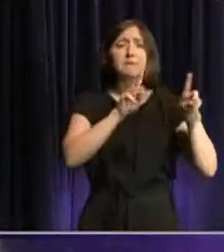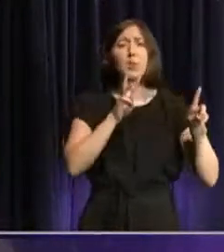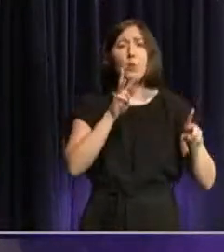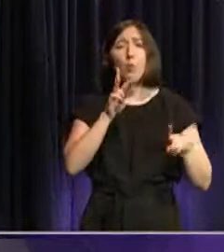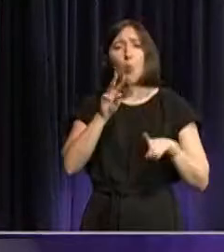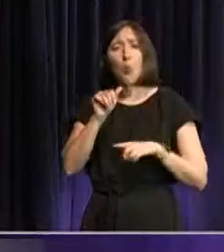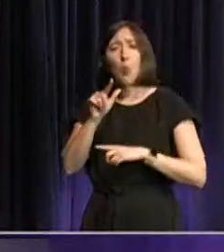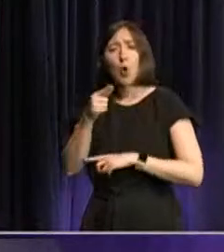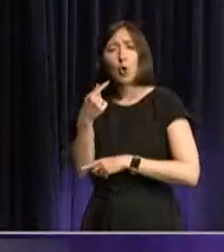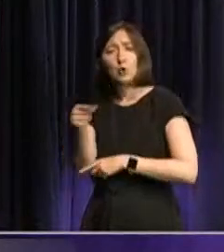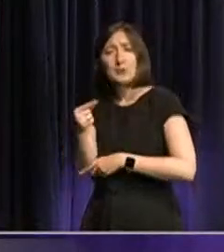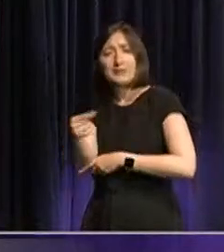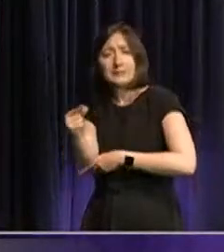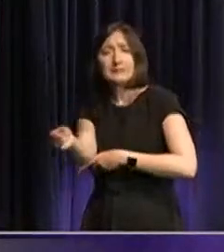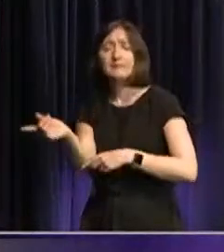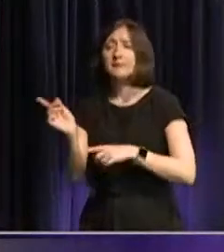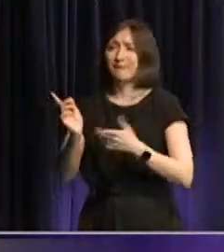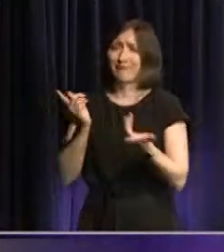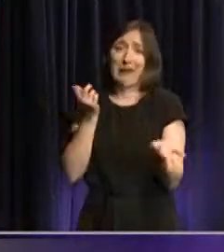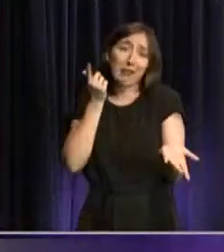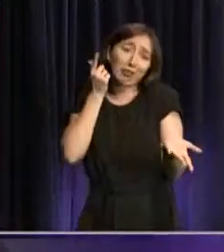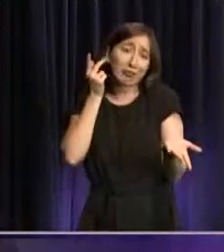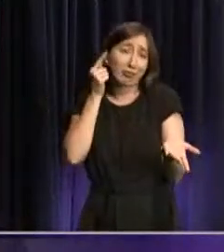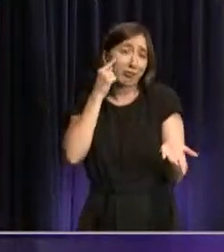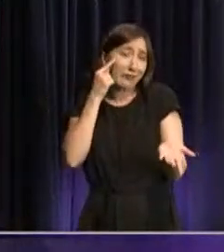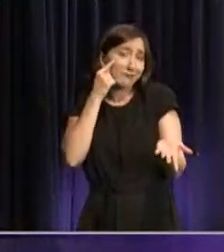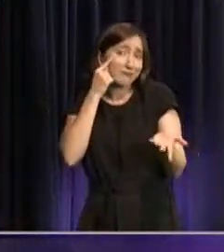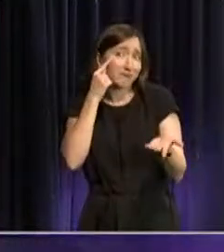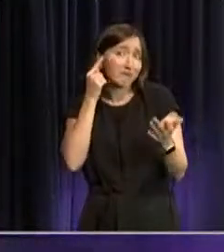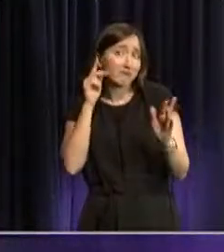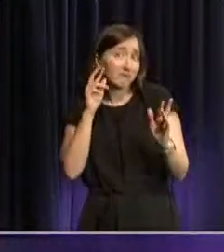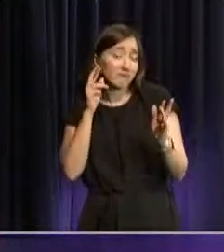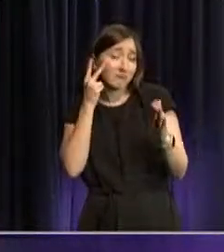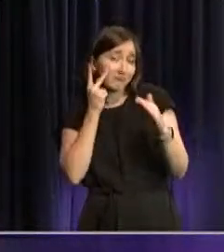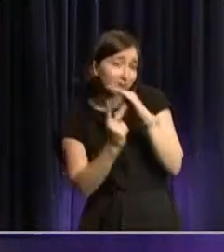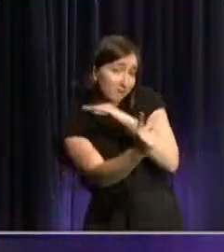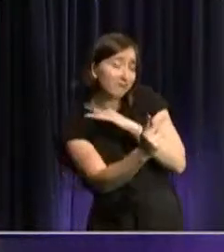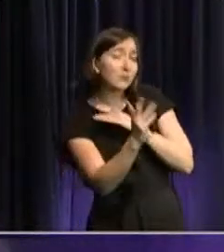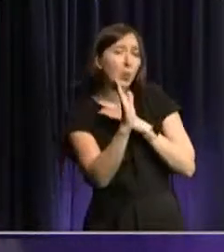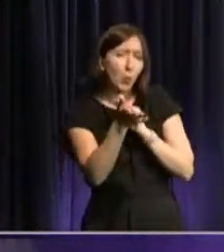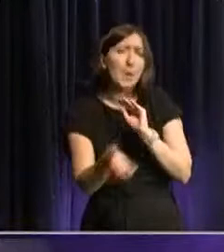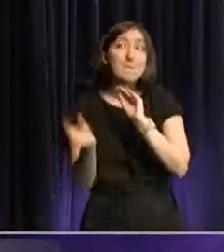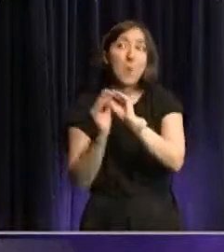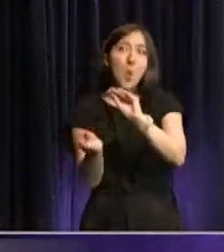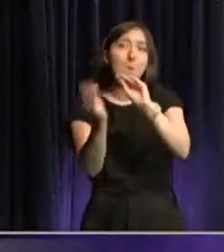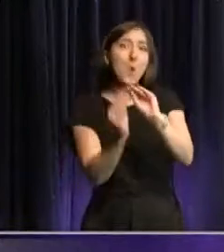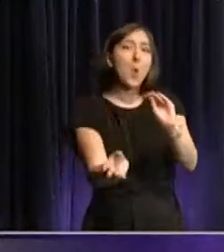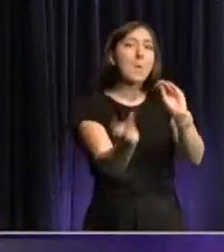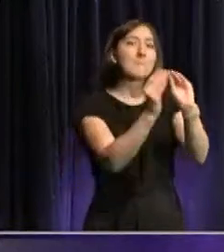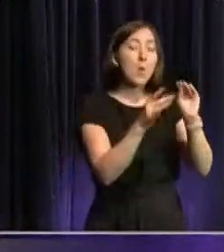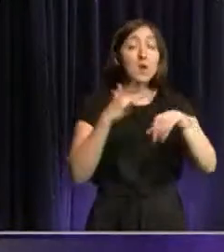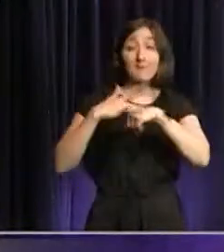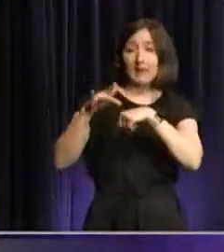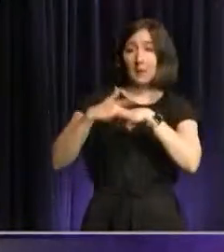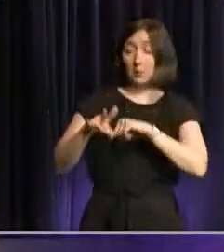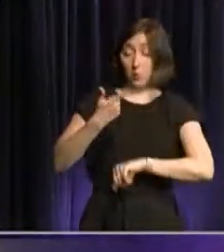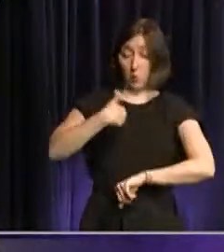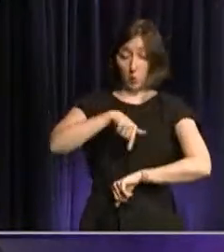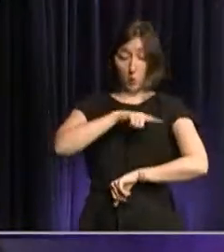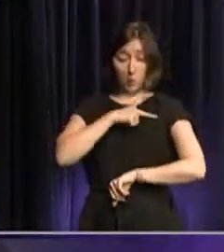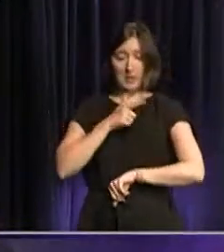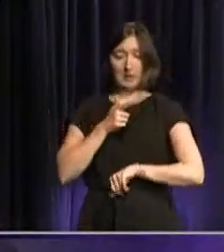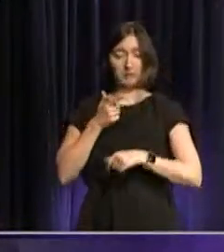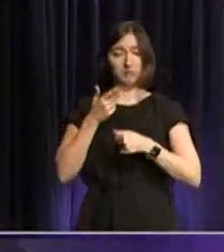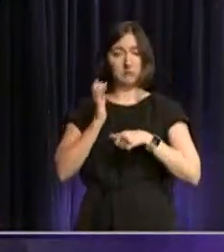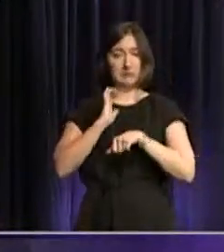So I anticipate there's going to be even more places to get vaccines. You're going to continue to see our work through a text alert system for those